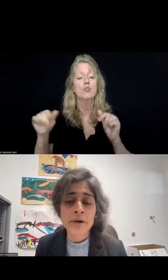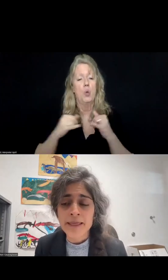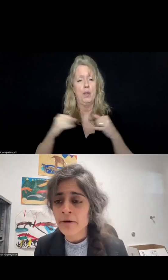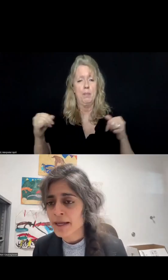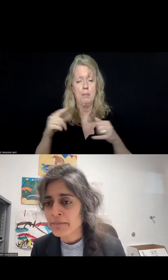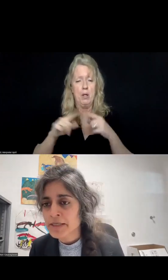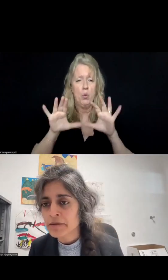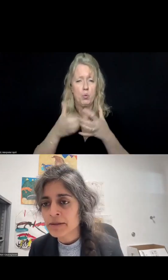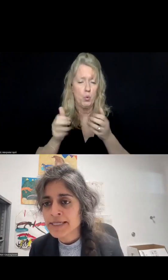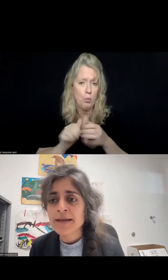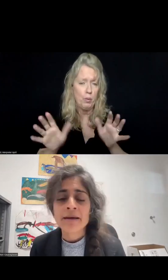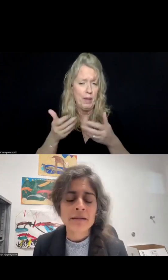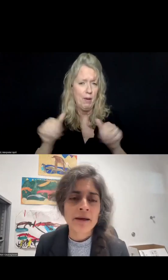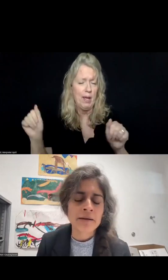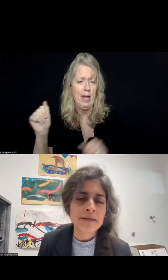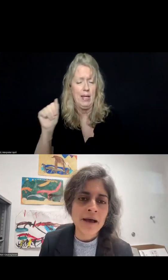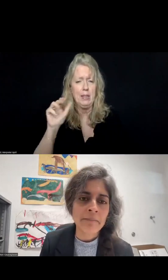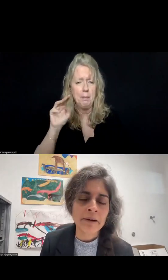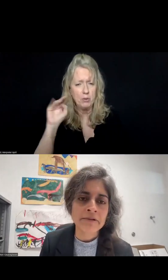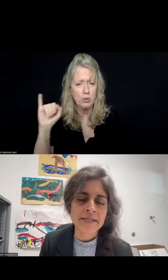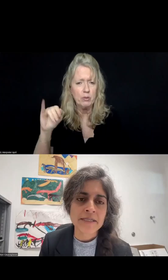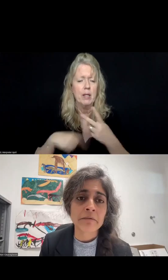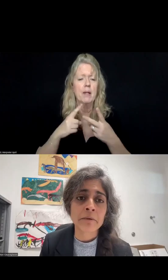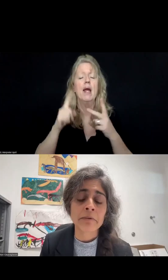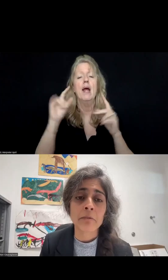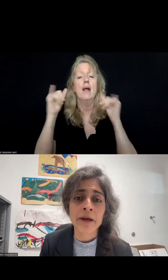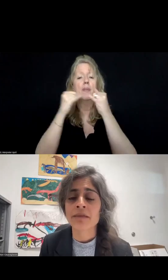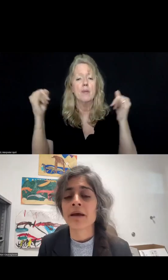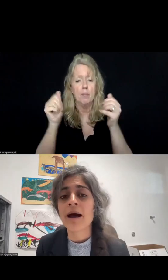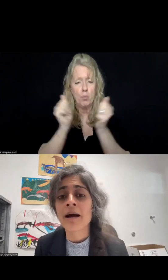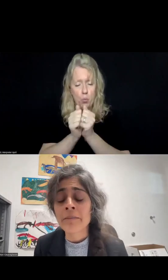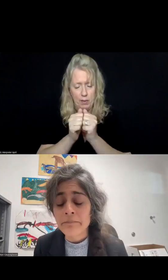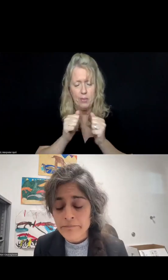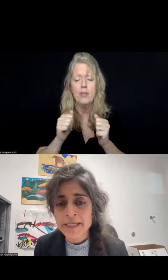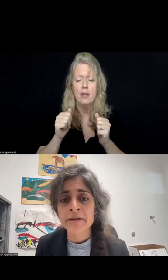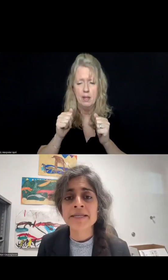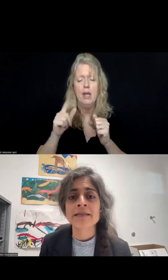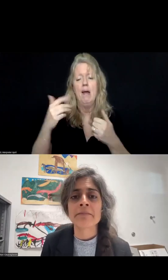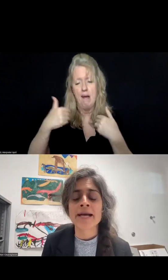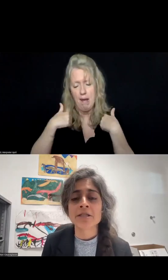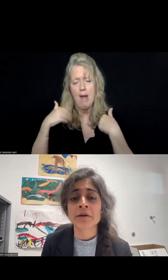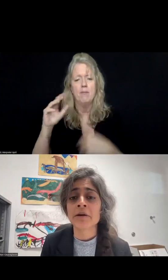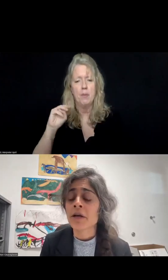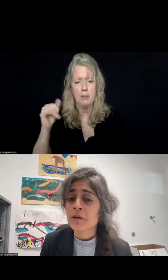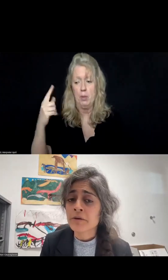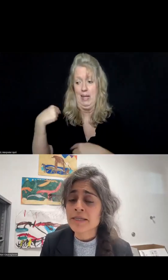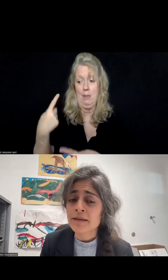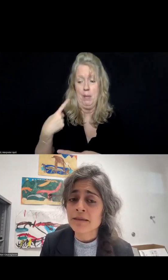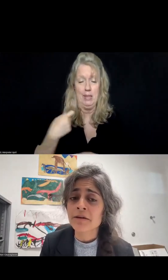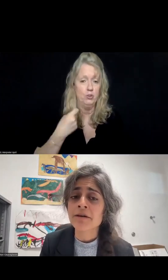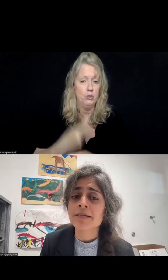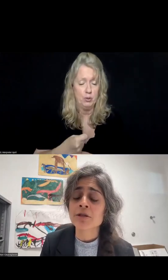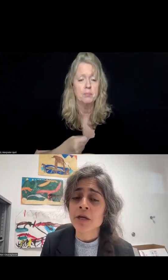group without any mental illness. The line on the top represents the group with mental illness in the past year. You can